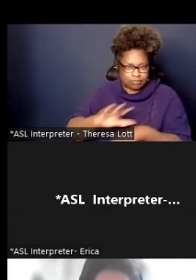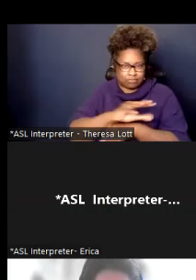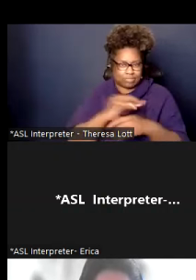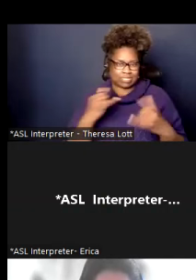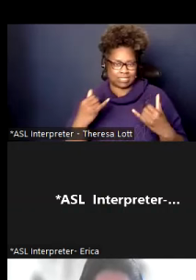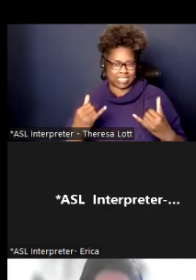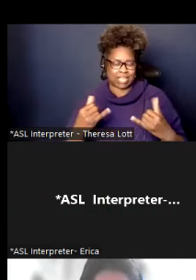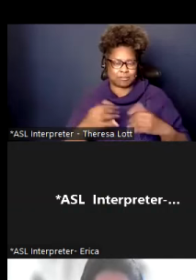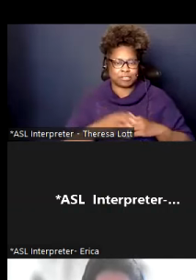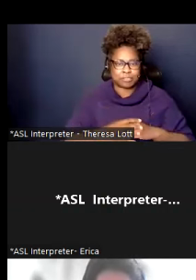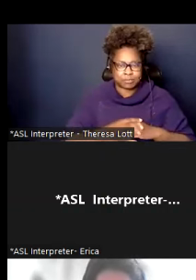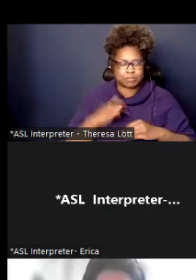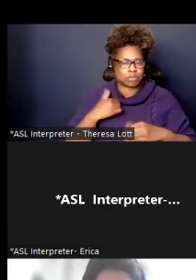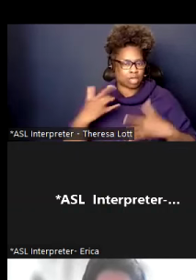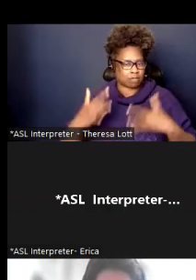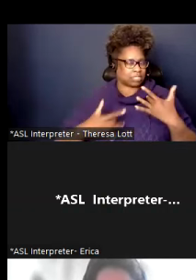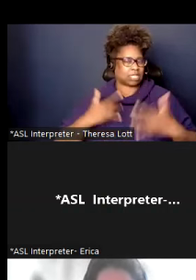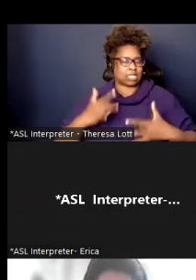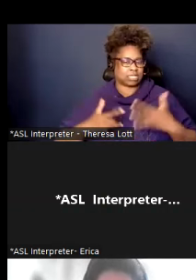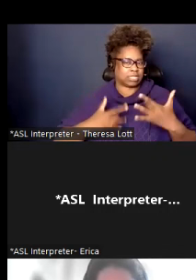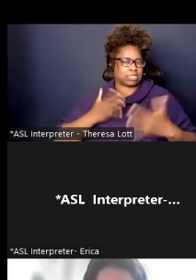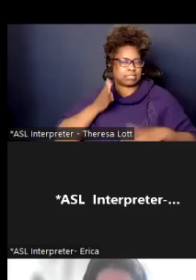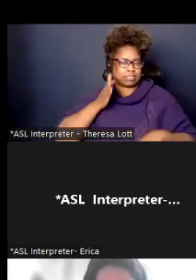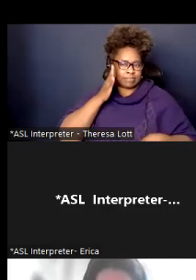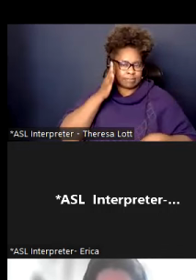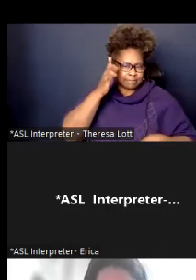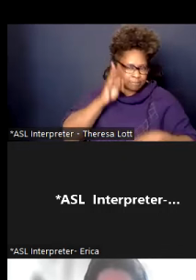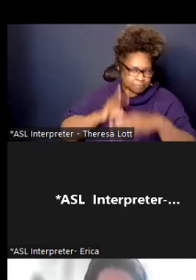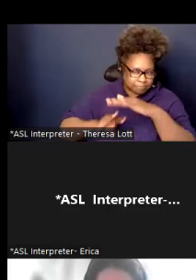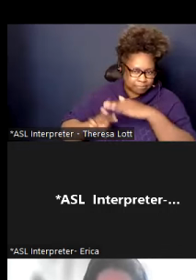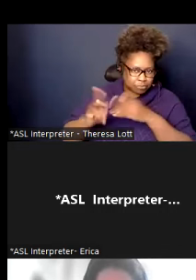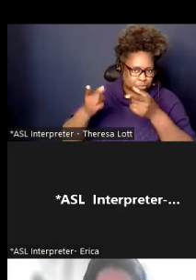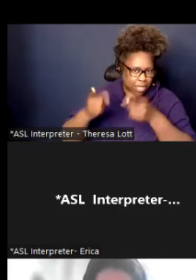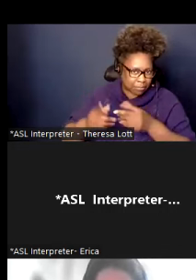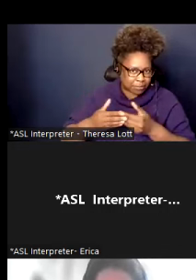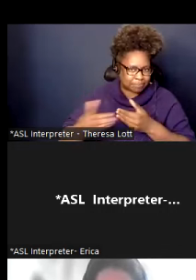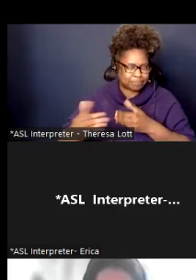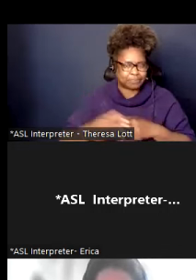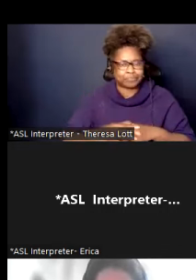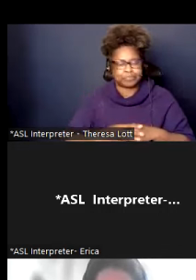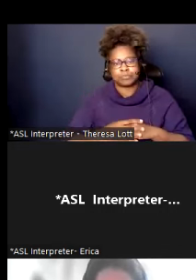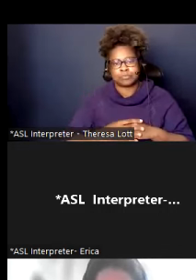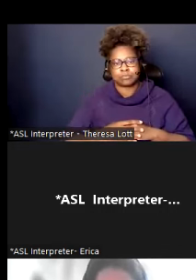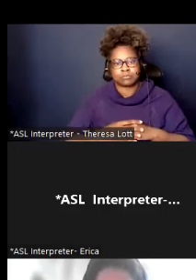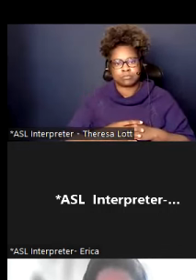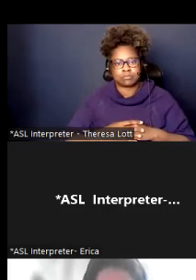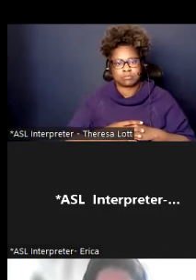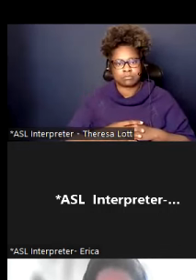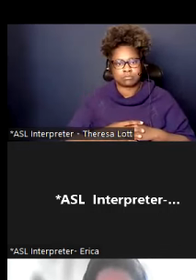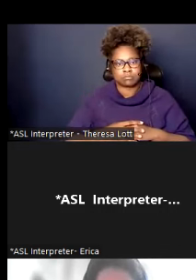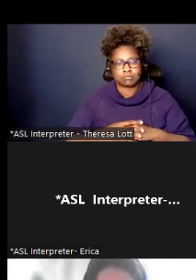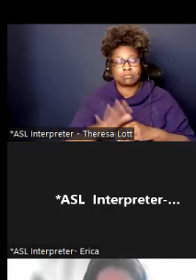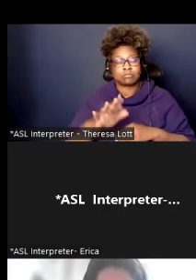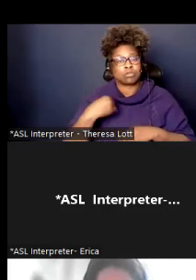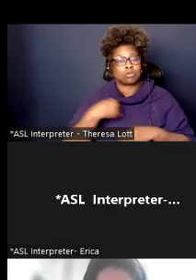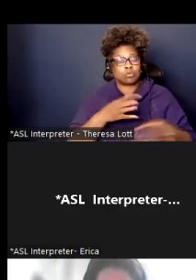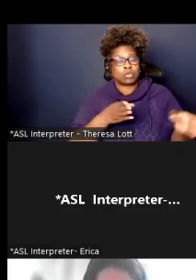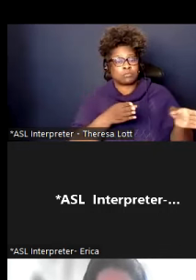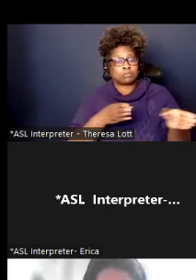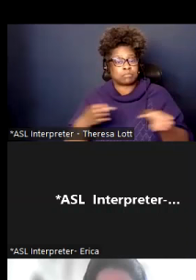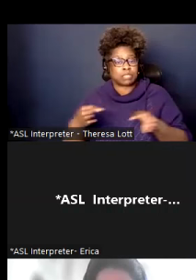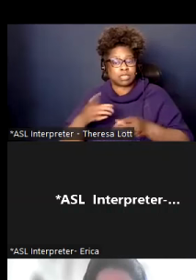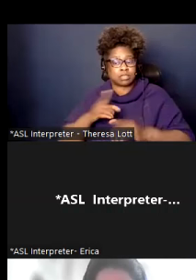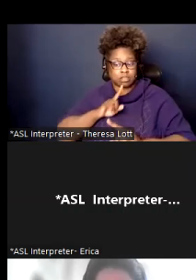about where this is going. Right, how we plan and respond to